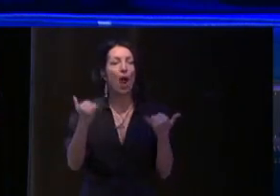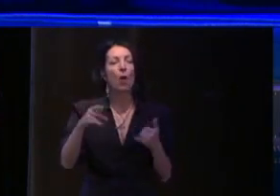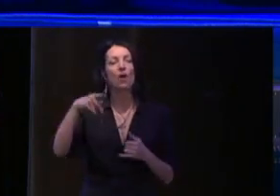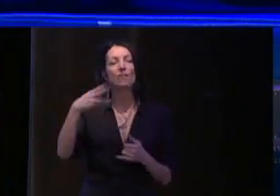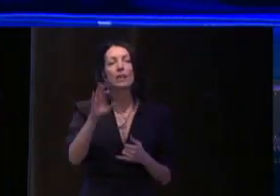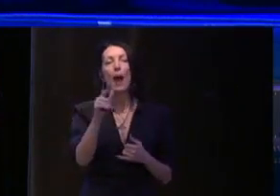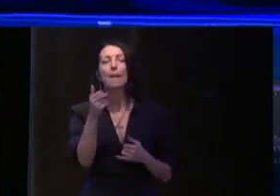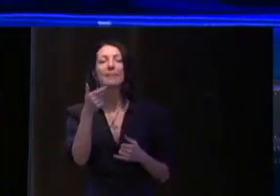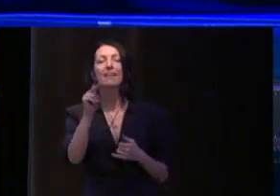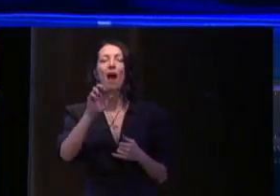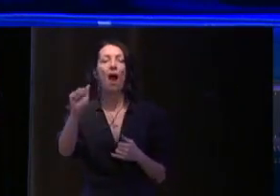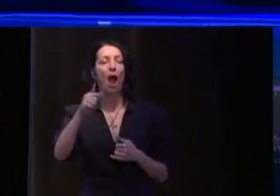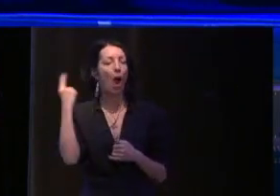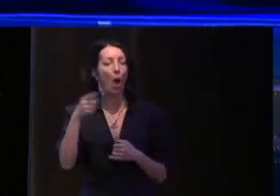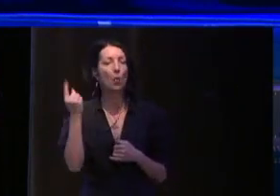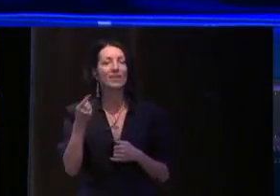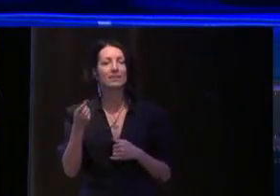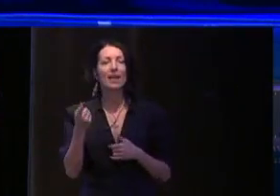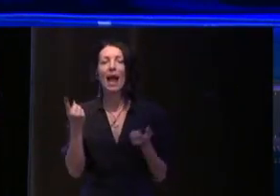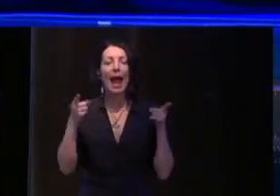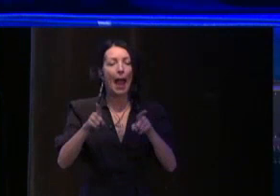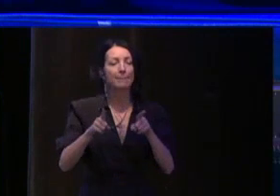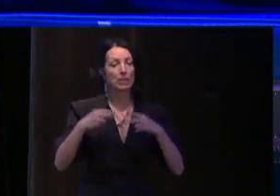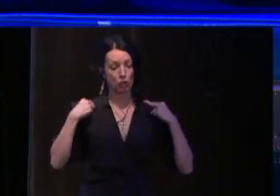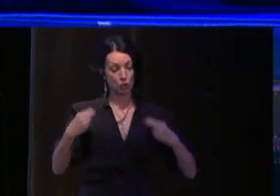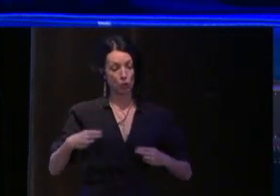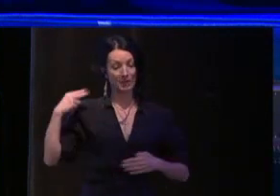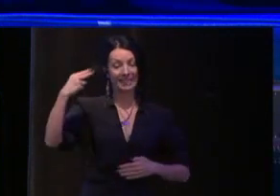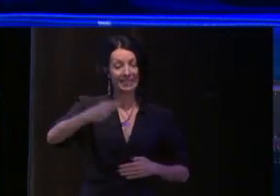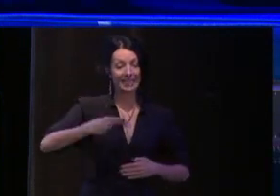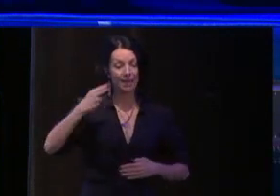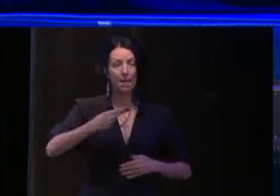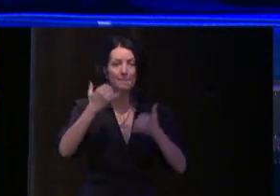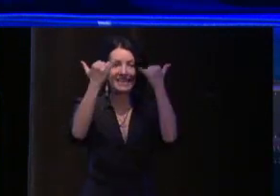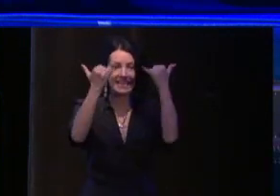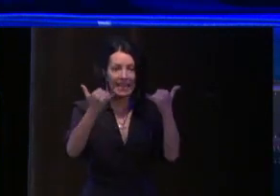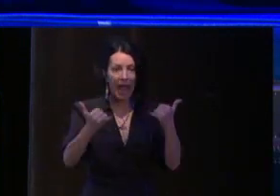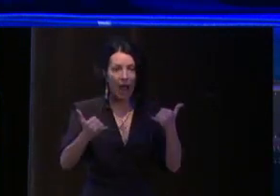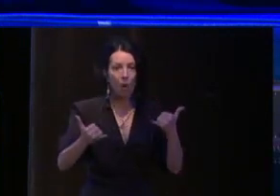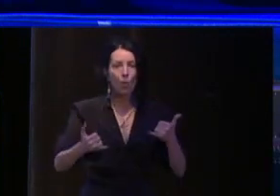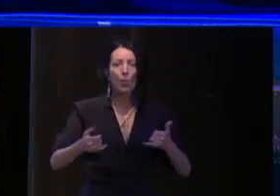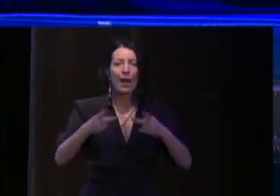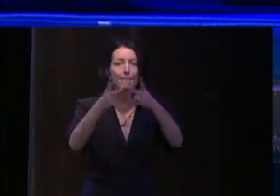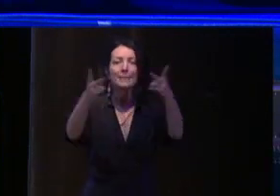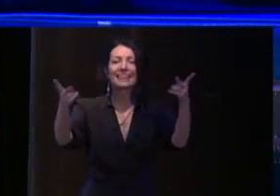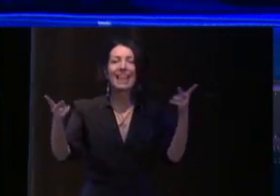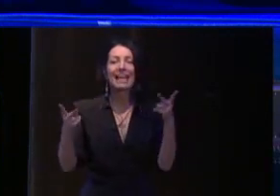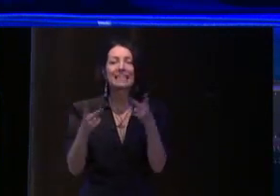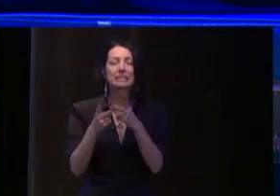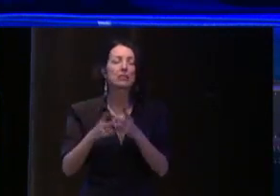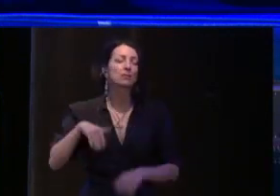history, and there's stuff always going on in human history, but we're at a point where there's